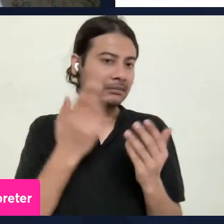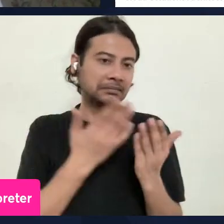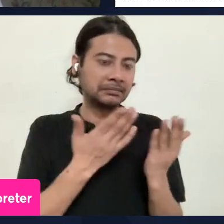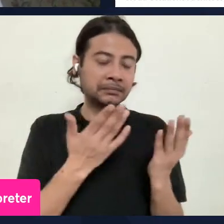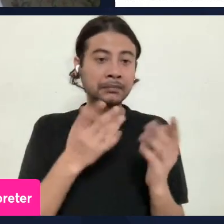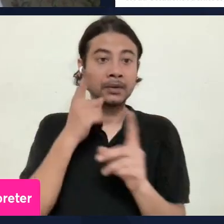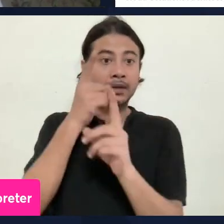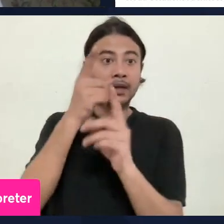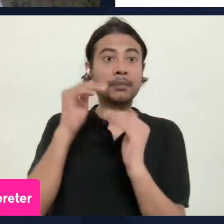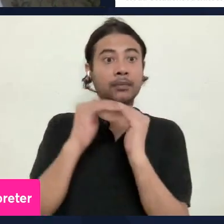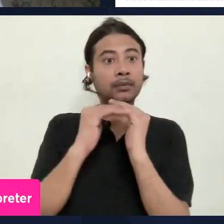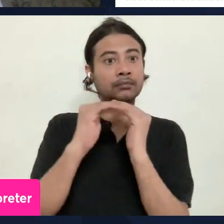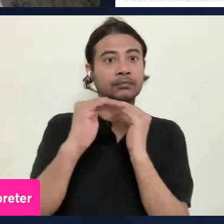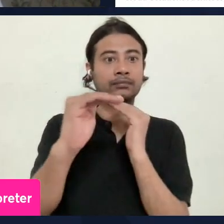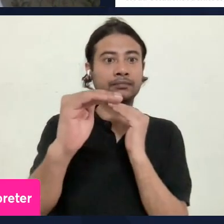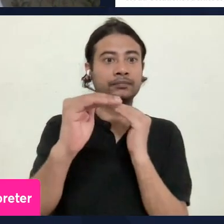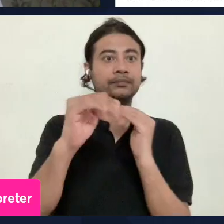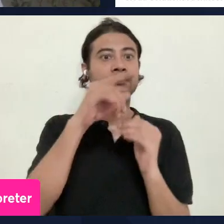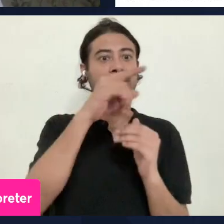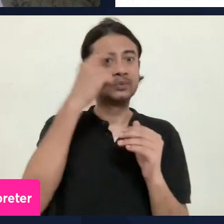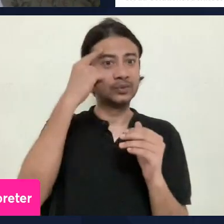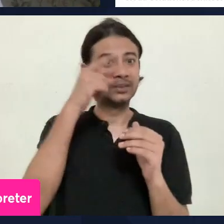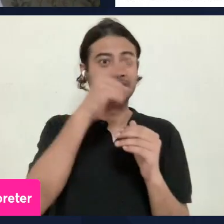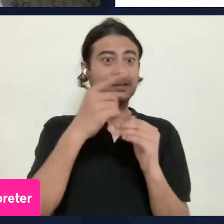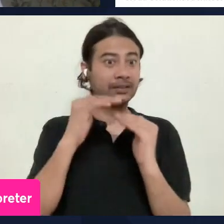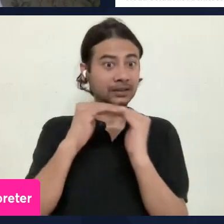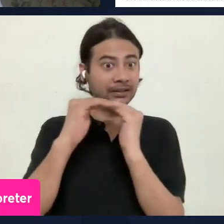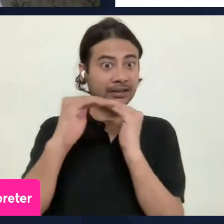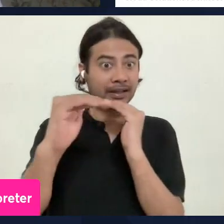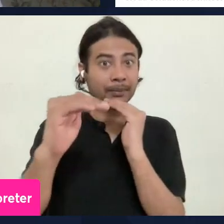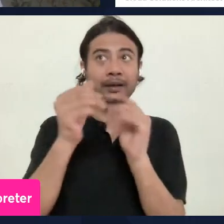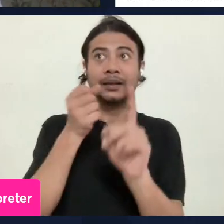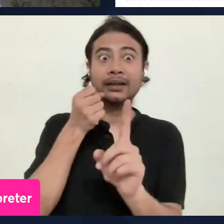just offloading into Azure immediately, you are